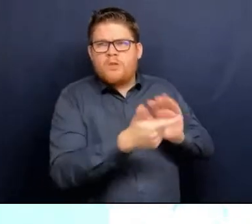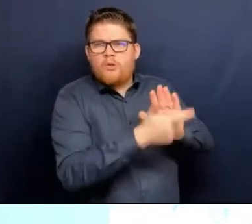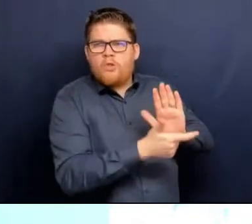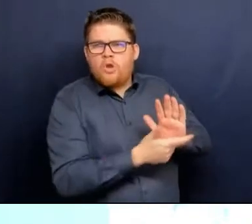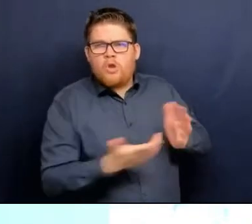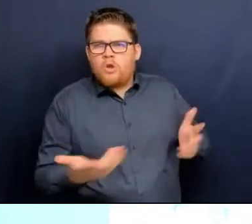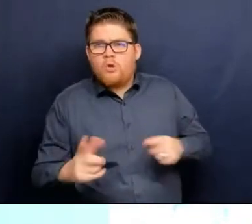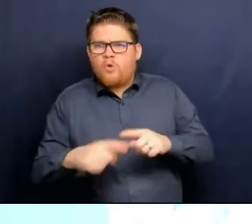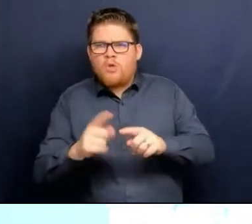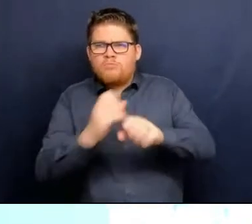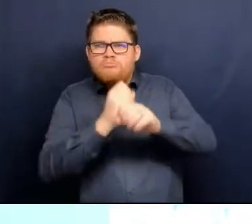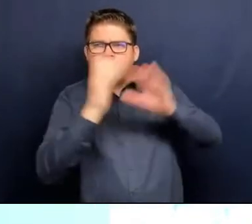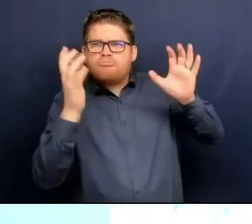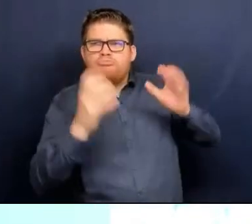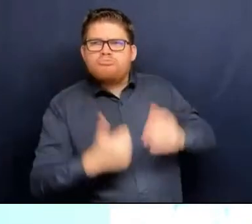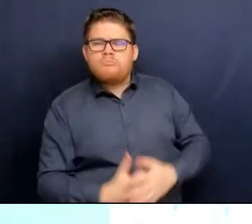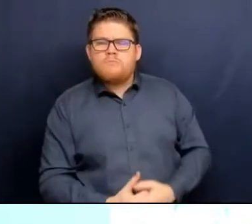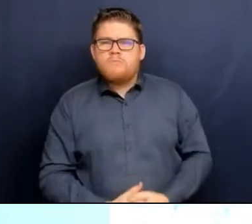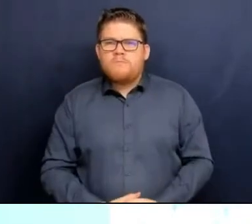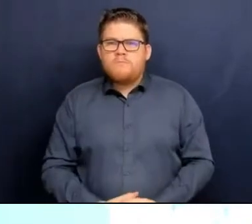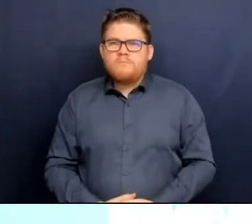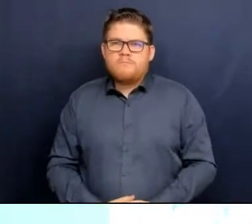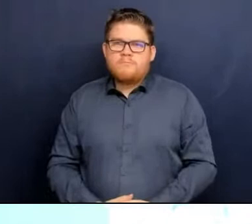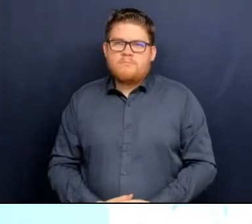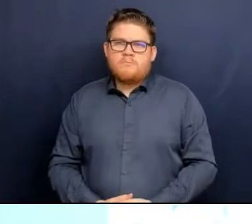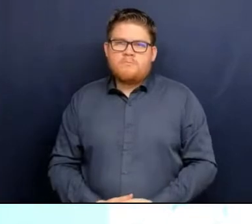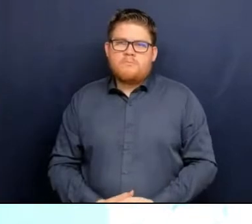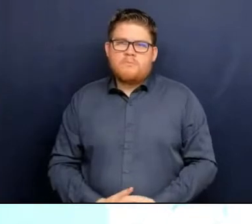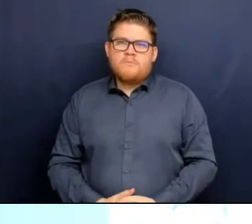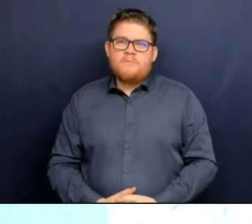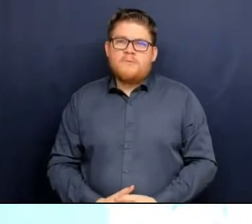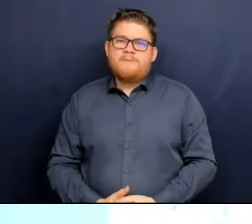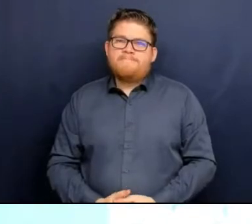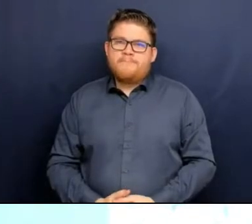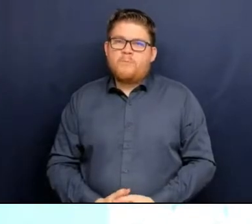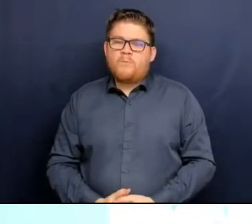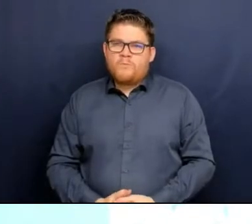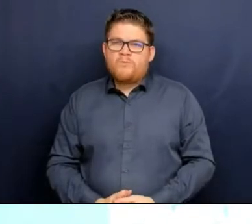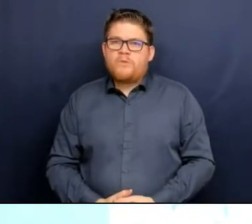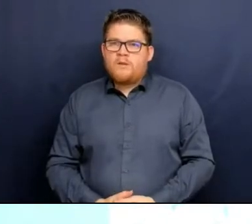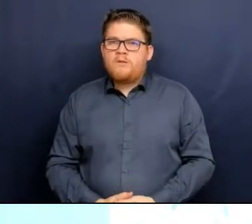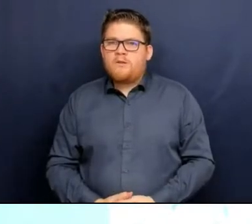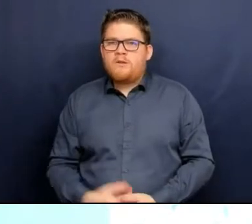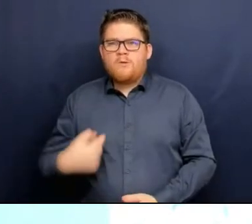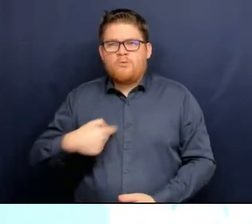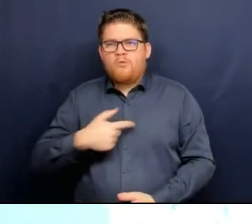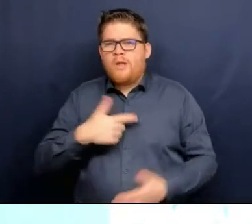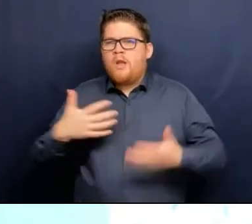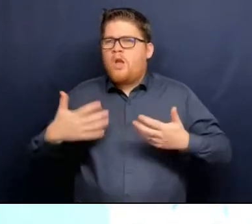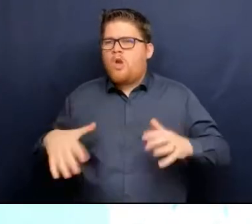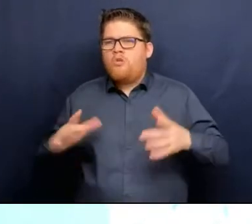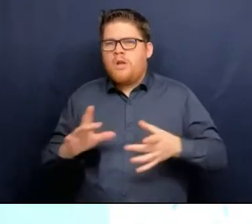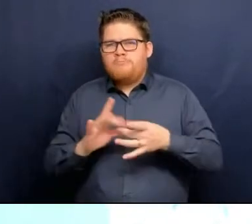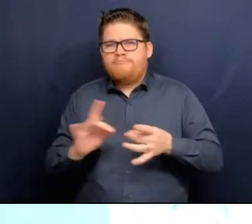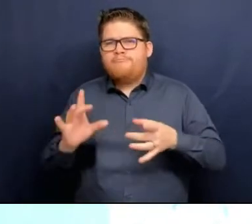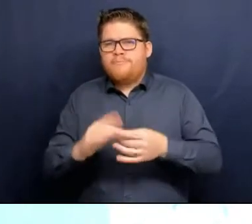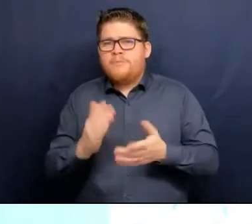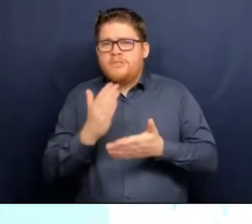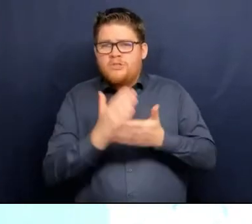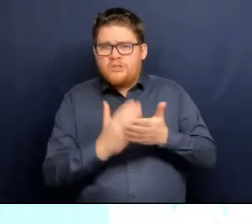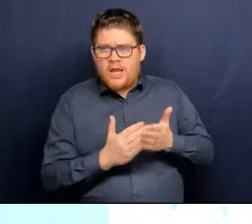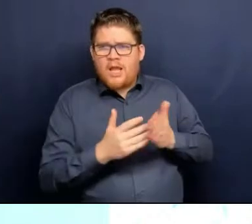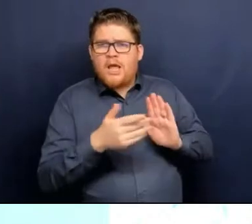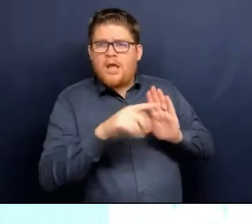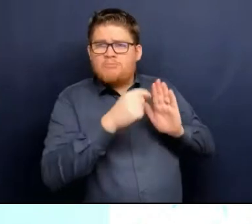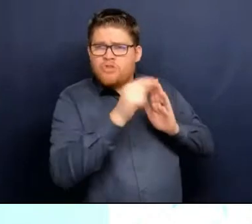these actions are already underway. 89, a few of them you can already put a check mark beside, and we're grateful for that. We co-developed